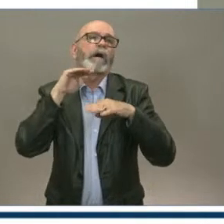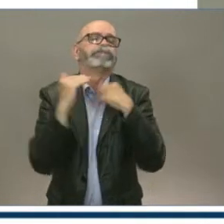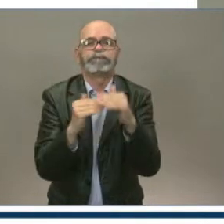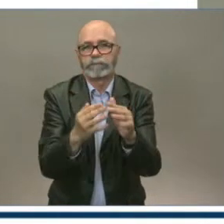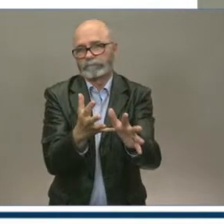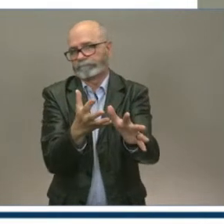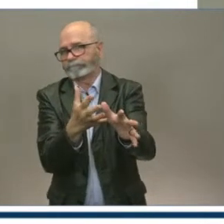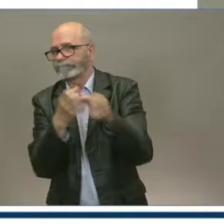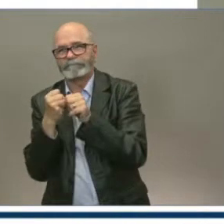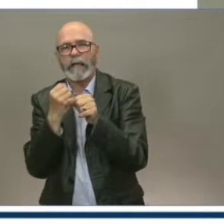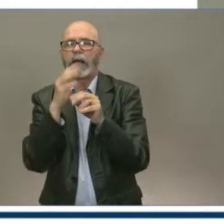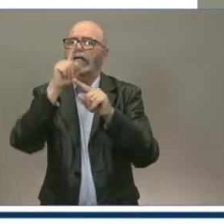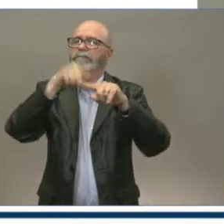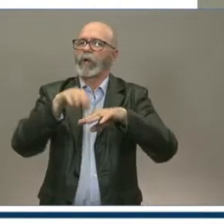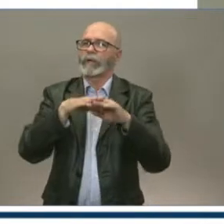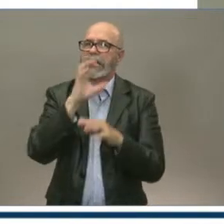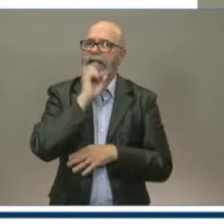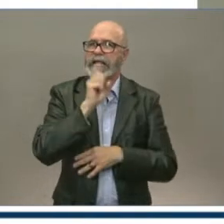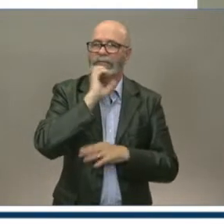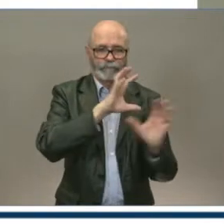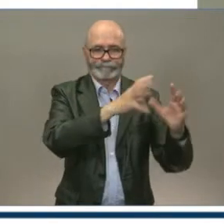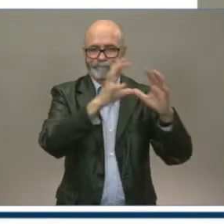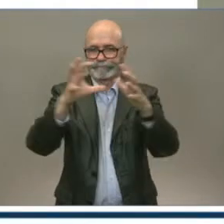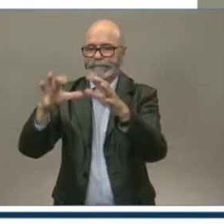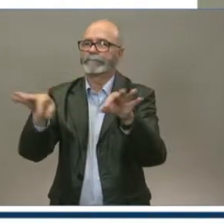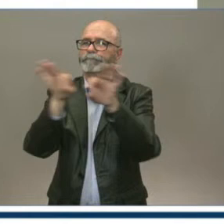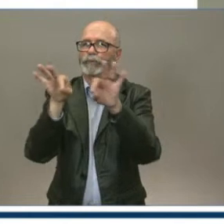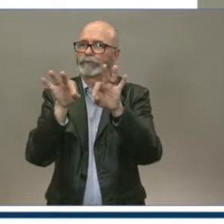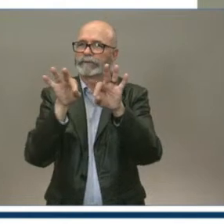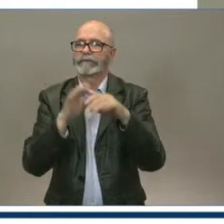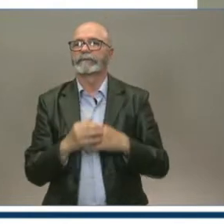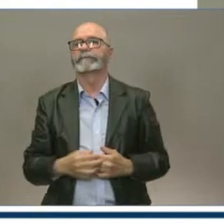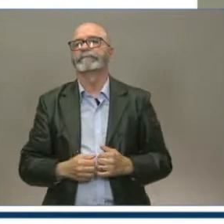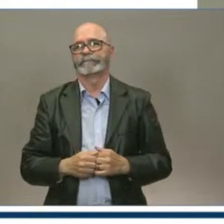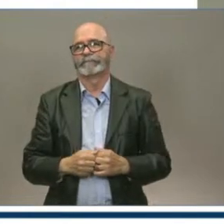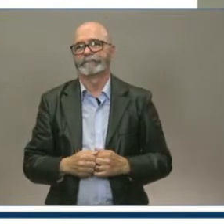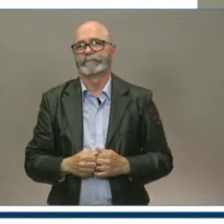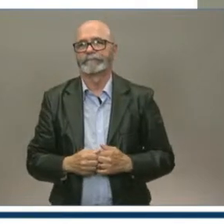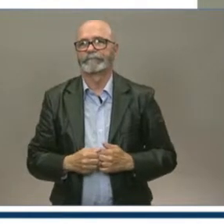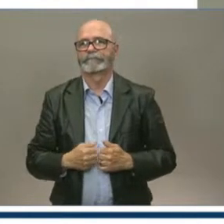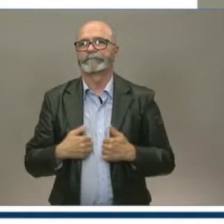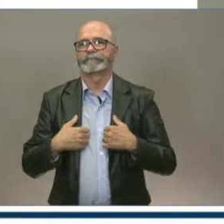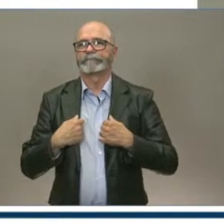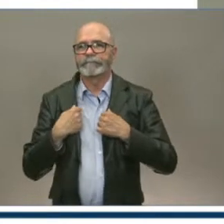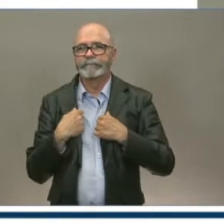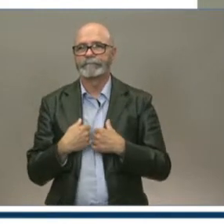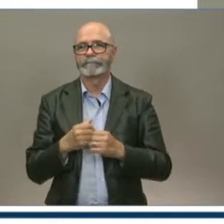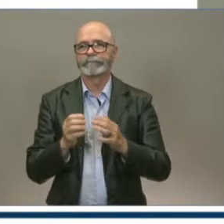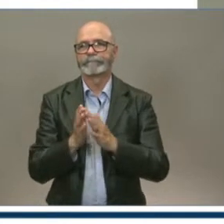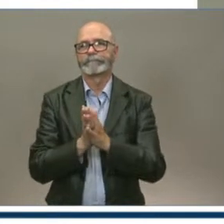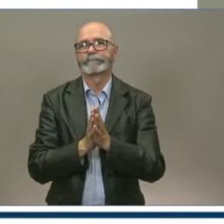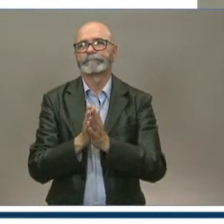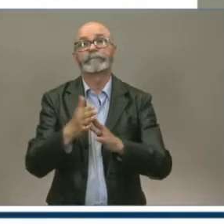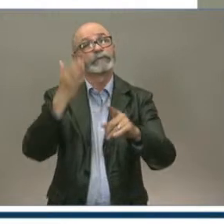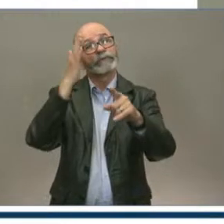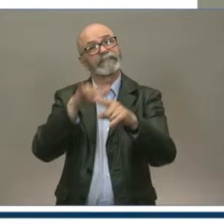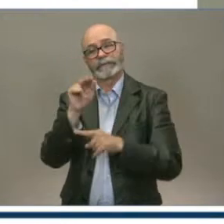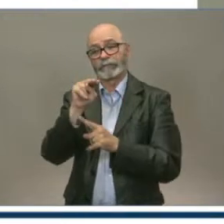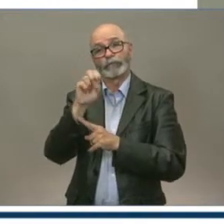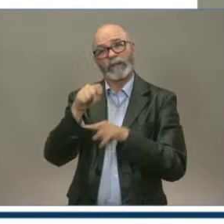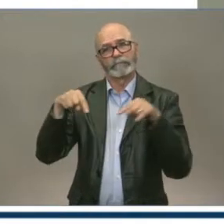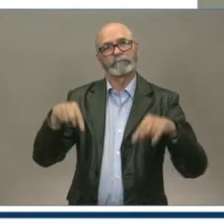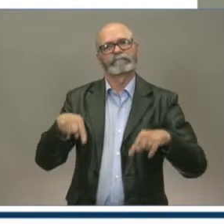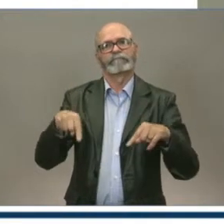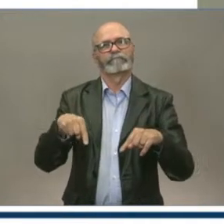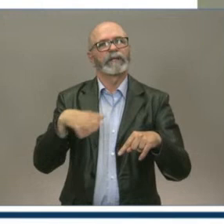approach. And in closing, I want to go back to what Tariq Haddad said. Nova Scotians care about one another. The